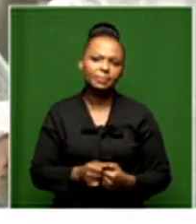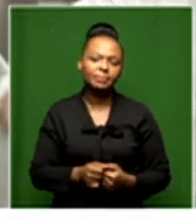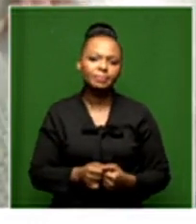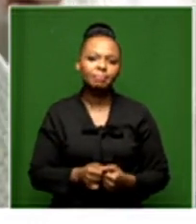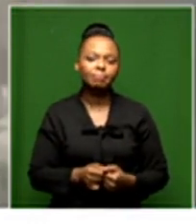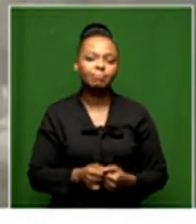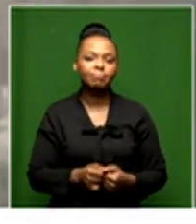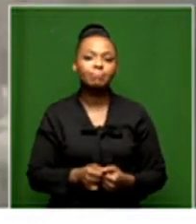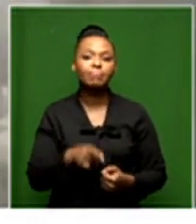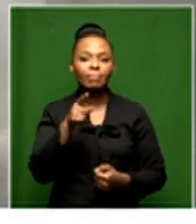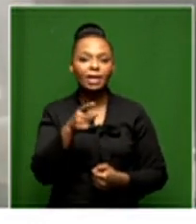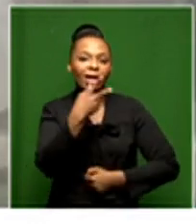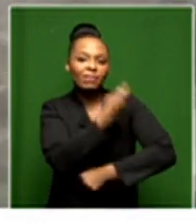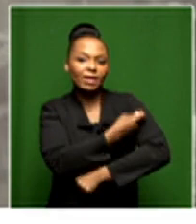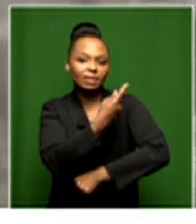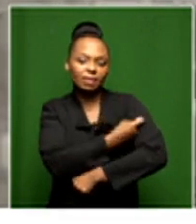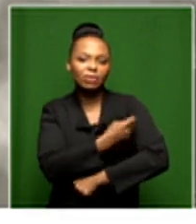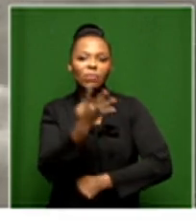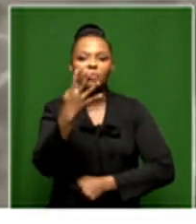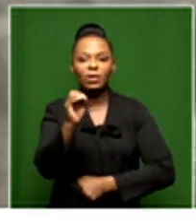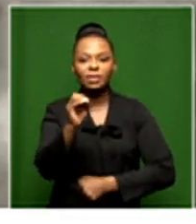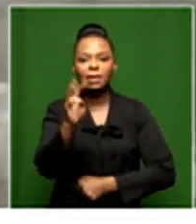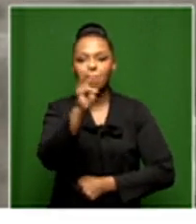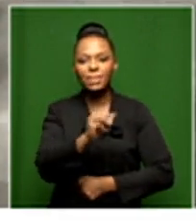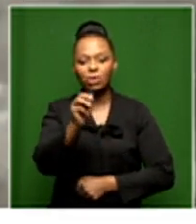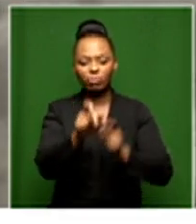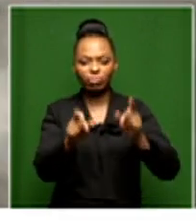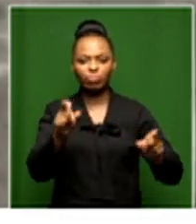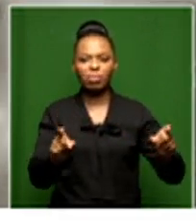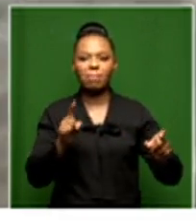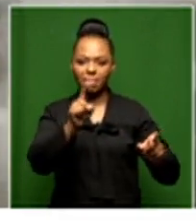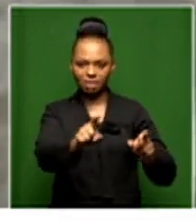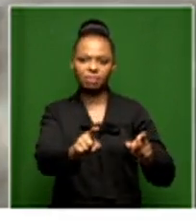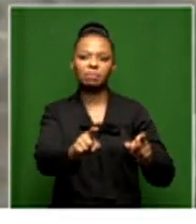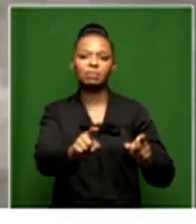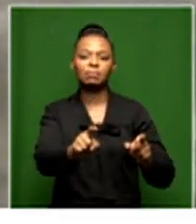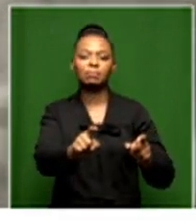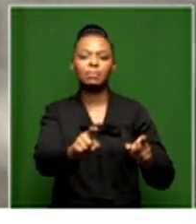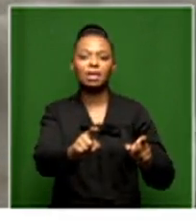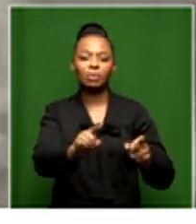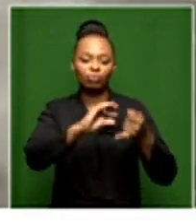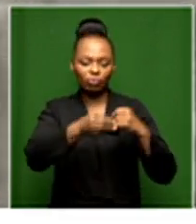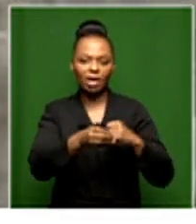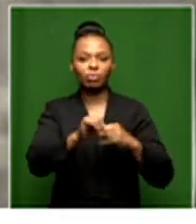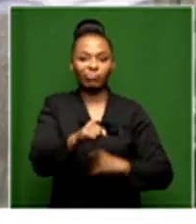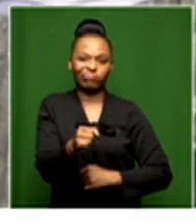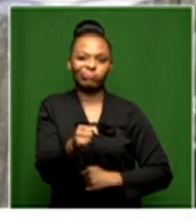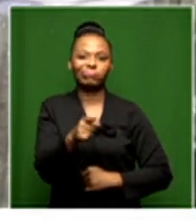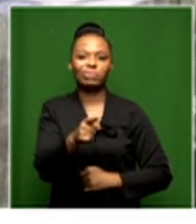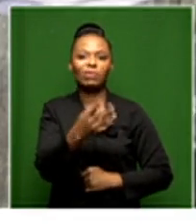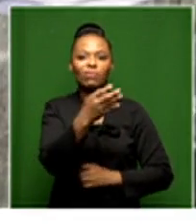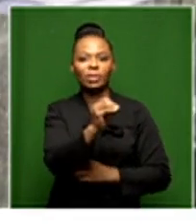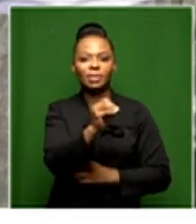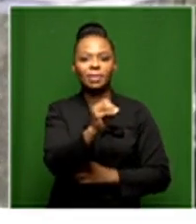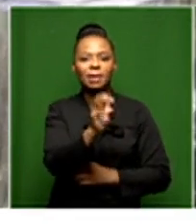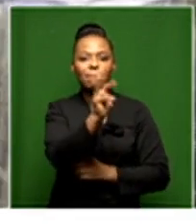to vaccinate 40 million people, and so we're trying to secure doses for 40 million